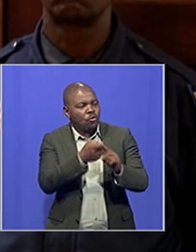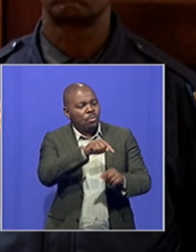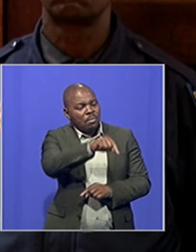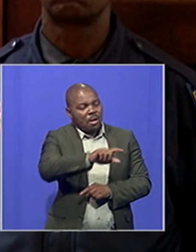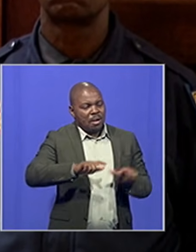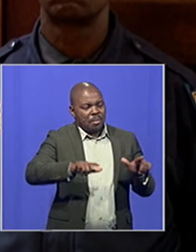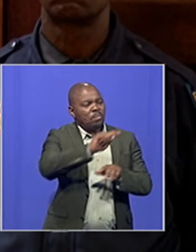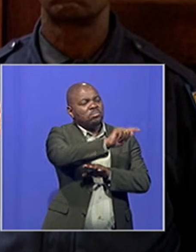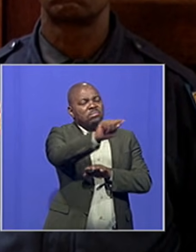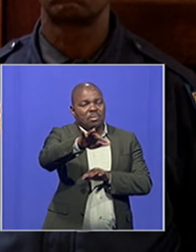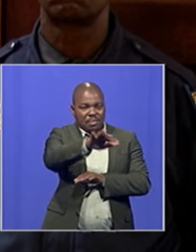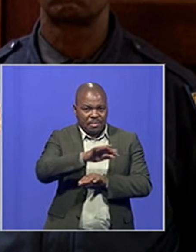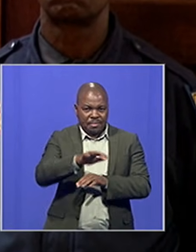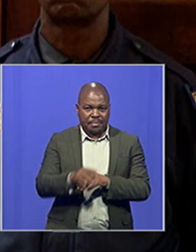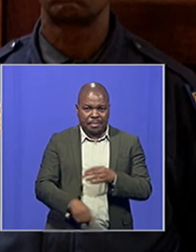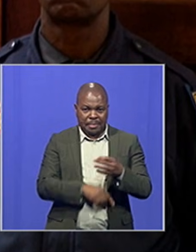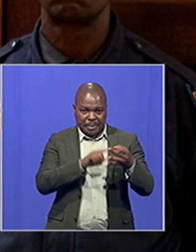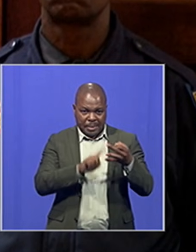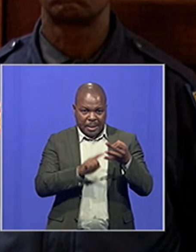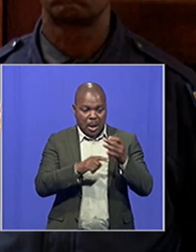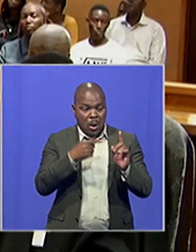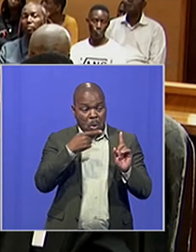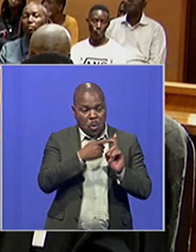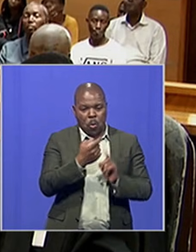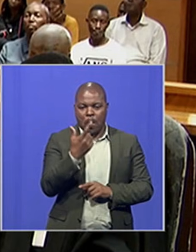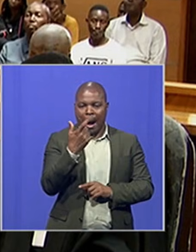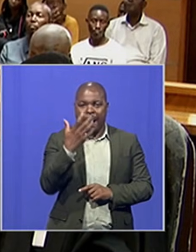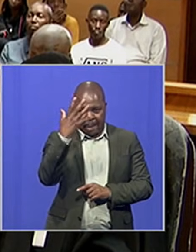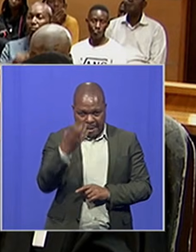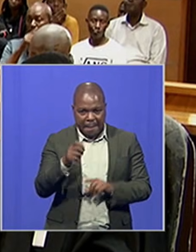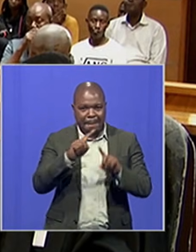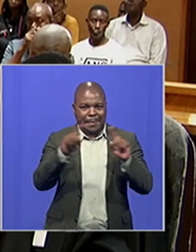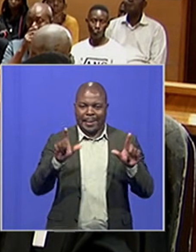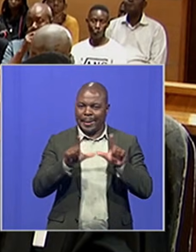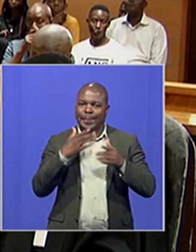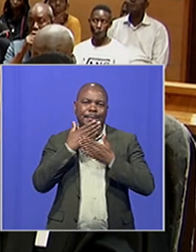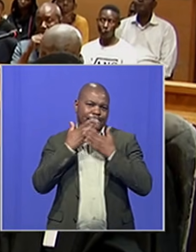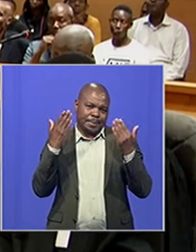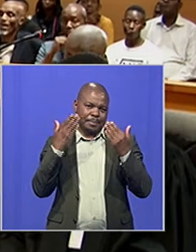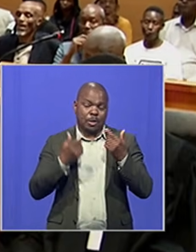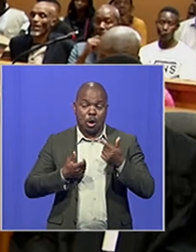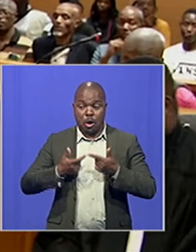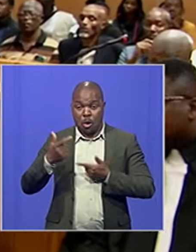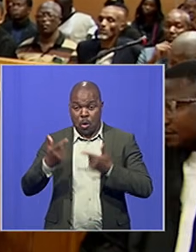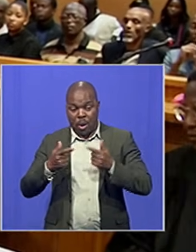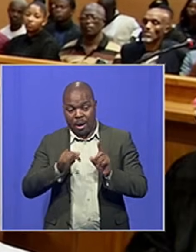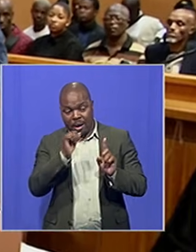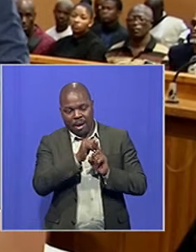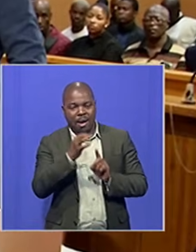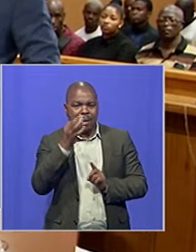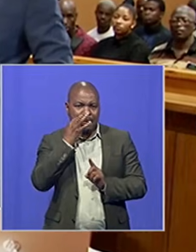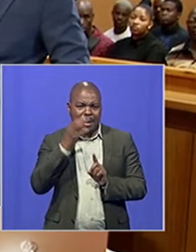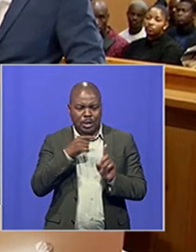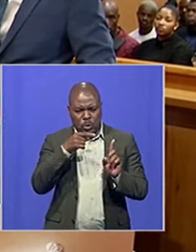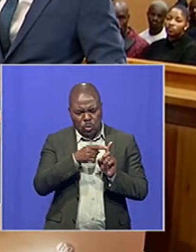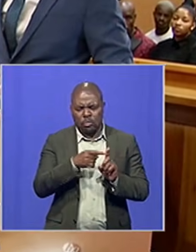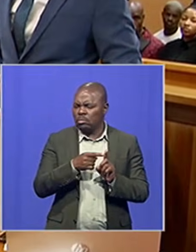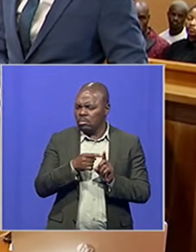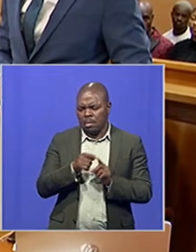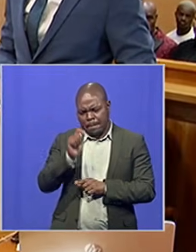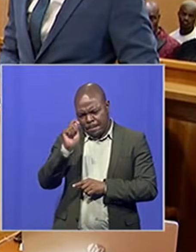province ga mmogo le go nna le tlhobolo e seng ka fa molaong gareng ga tse dingwe. Babueledi ba re mmelaelwa o tshwanetswe go rebolelwa